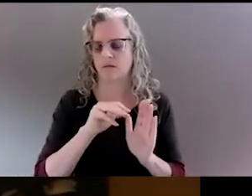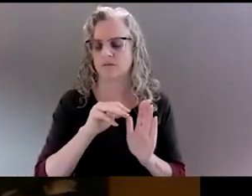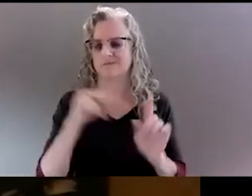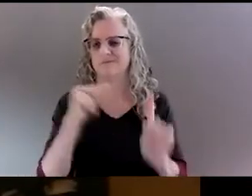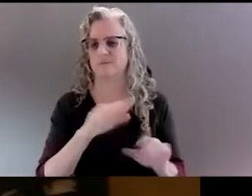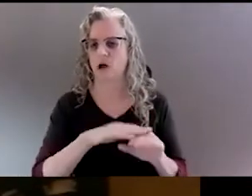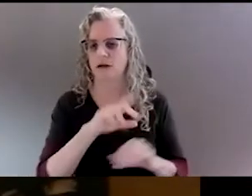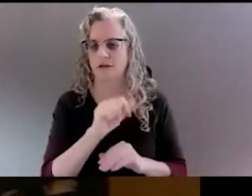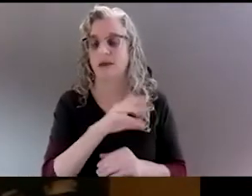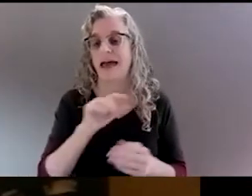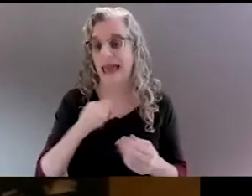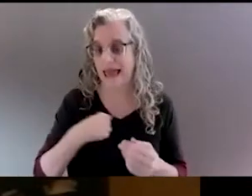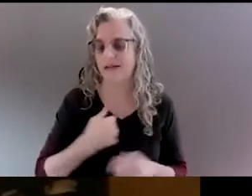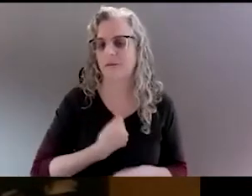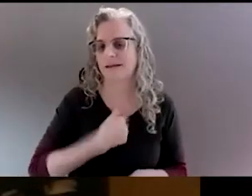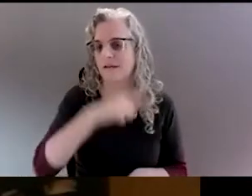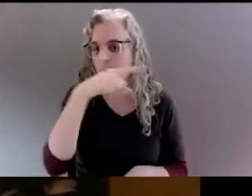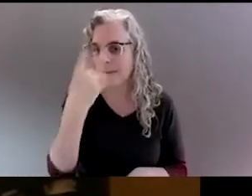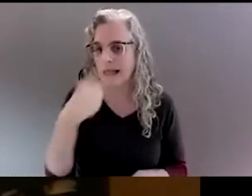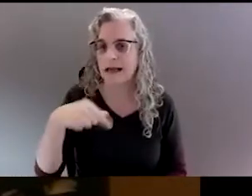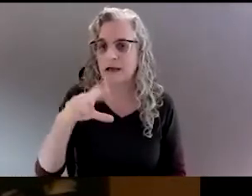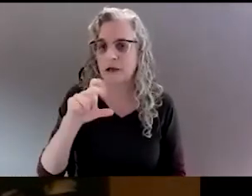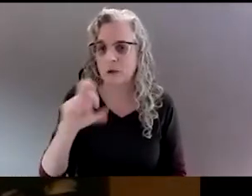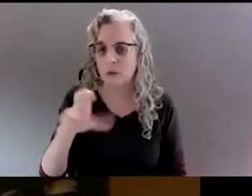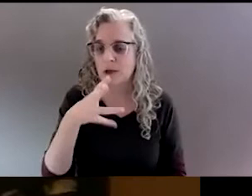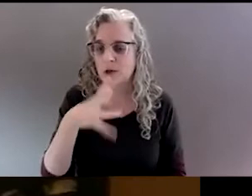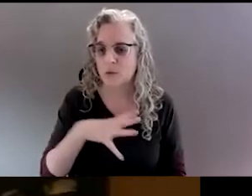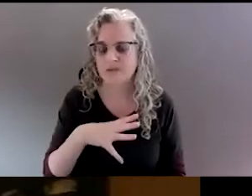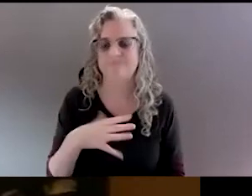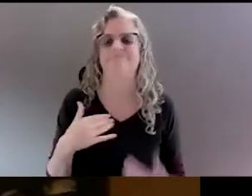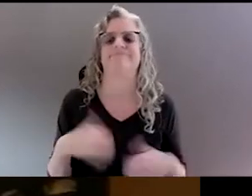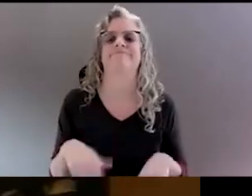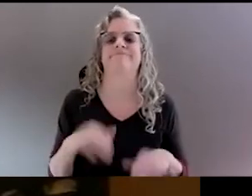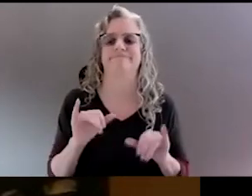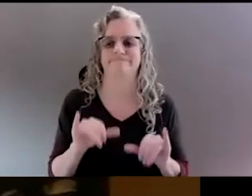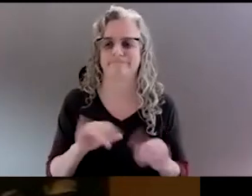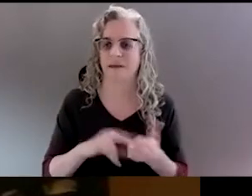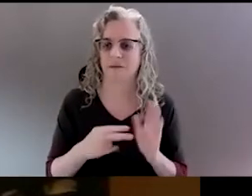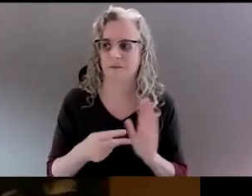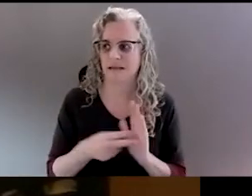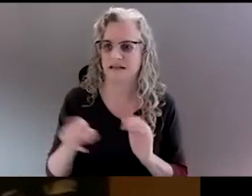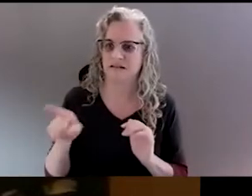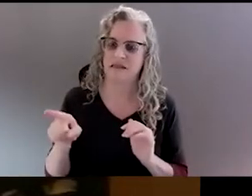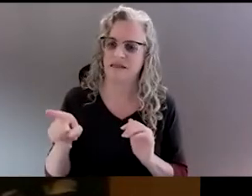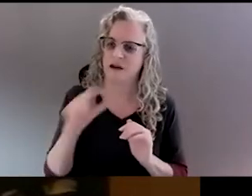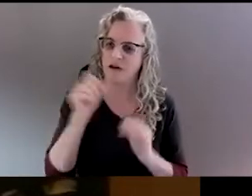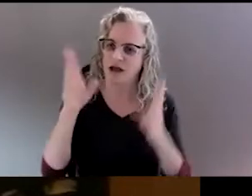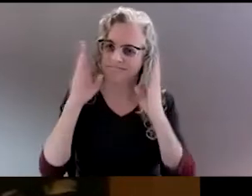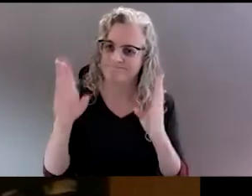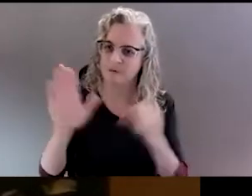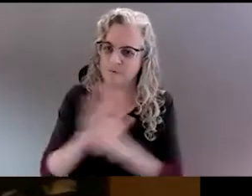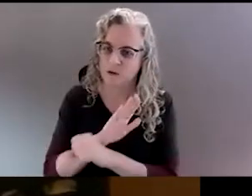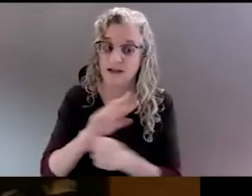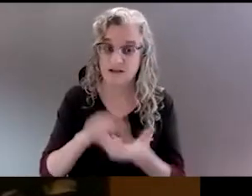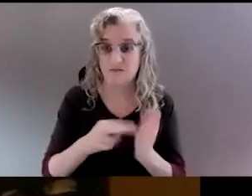woman, not having that ability to be listened to led to me nearly dying. And I